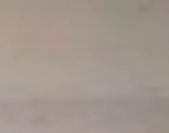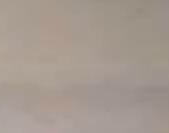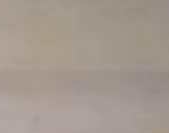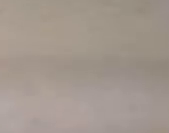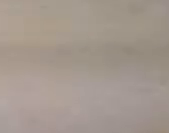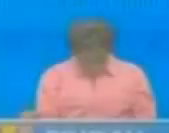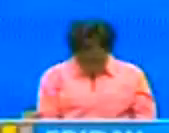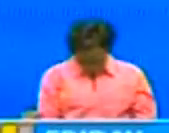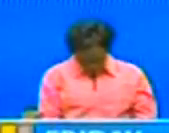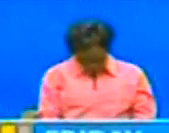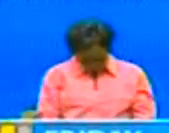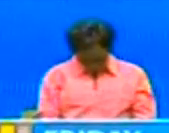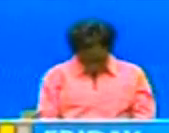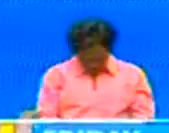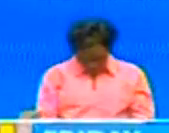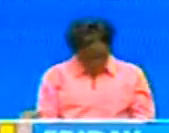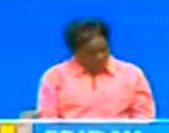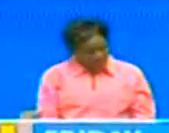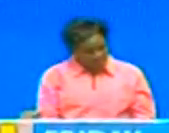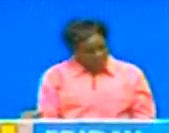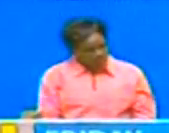Damnedest, damnedest, damnedest.